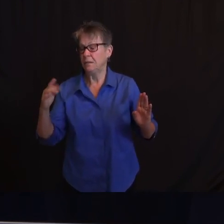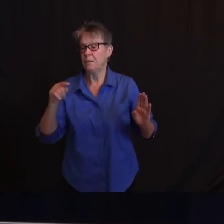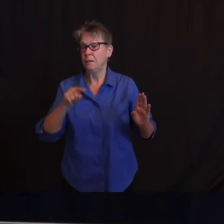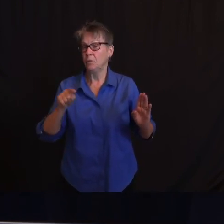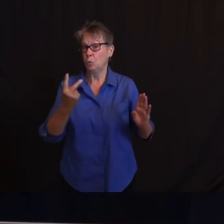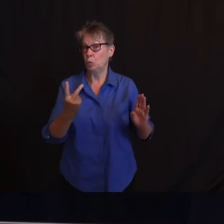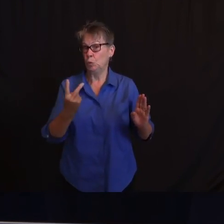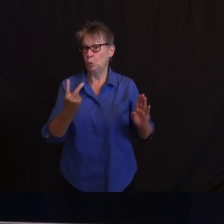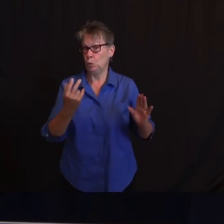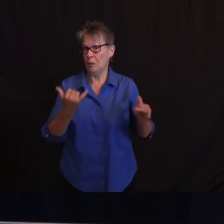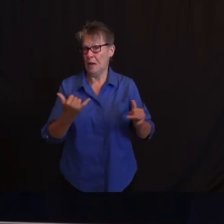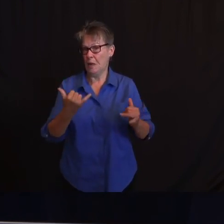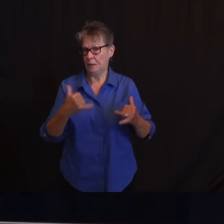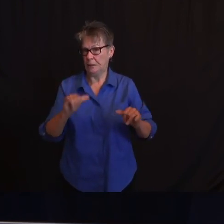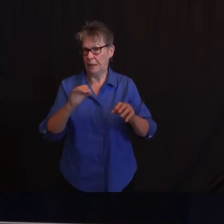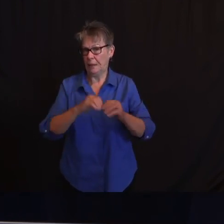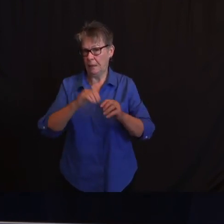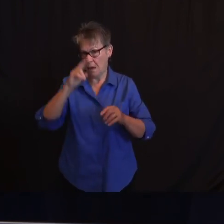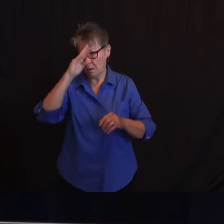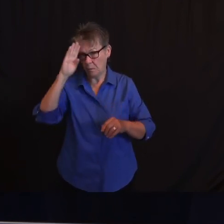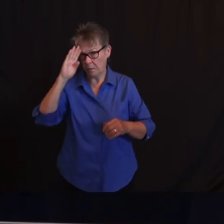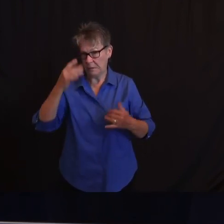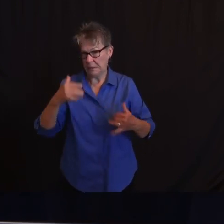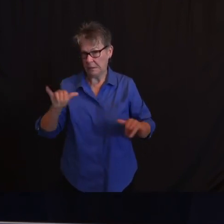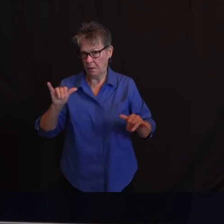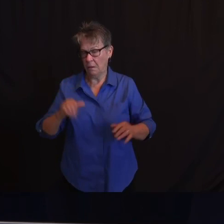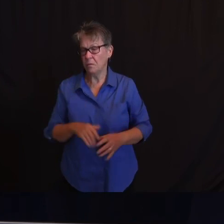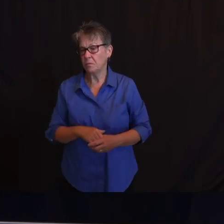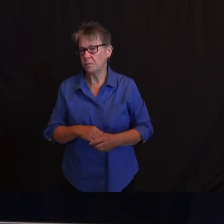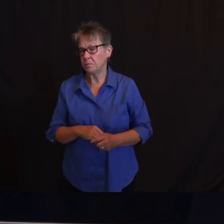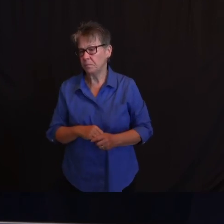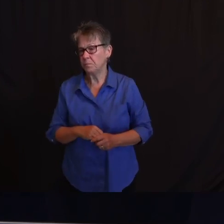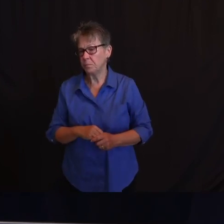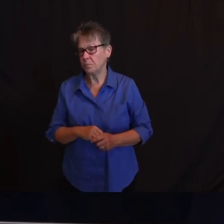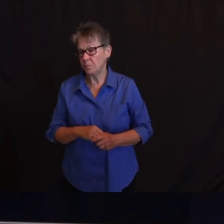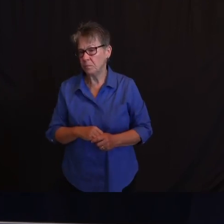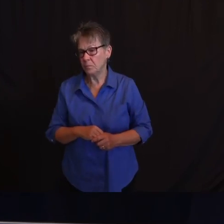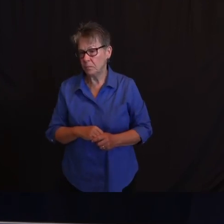the same as they do at our state psychiatric hospitals.